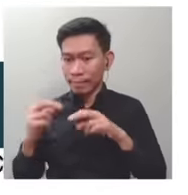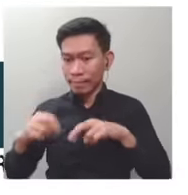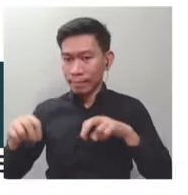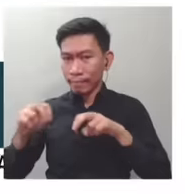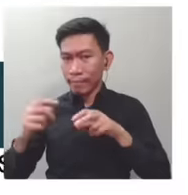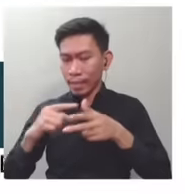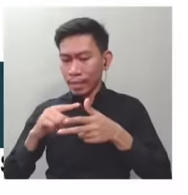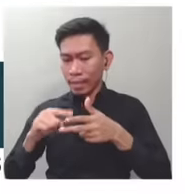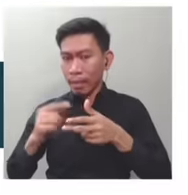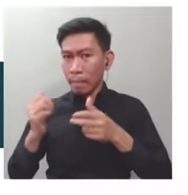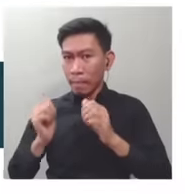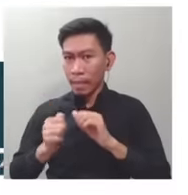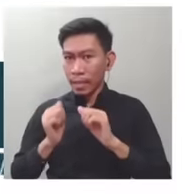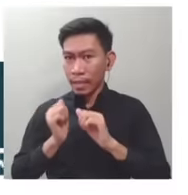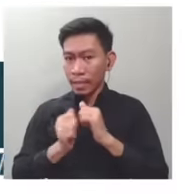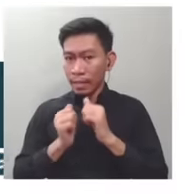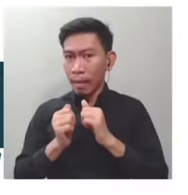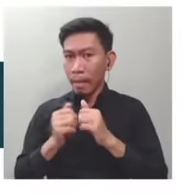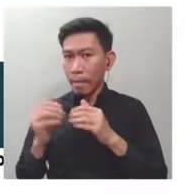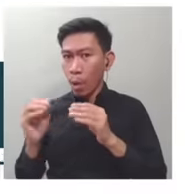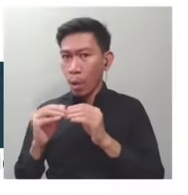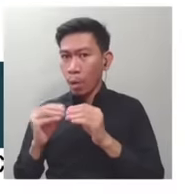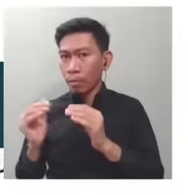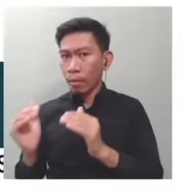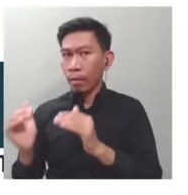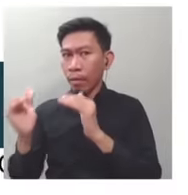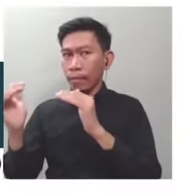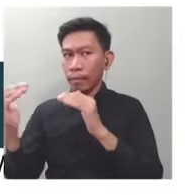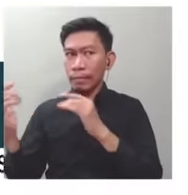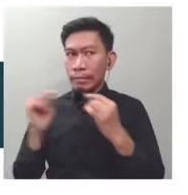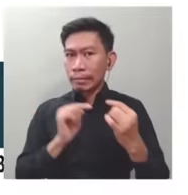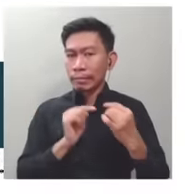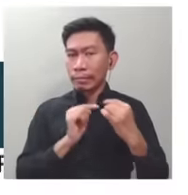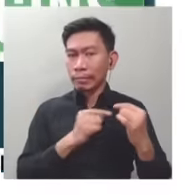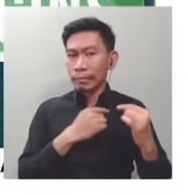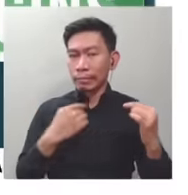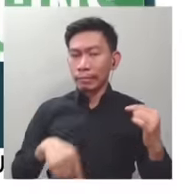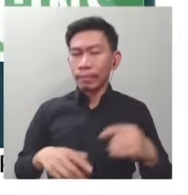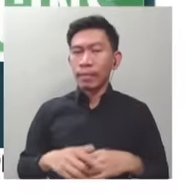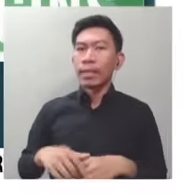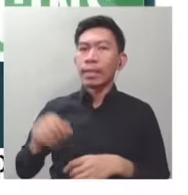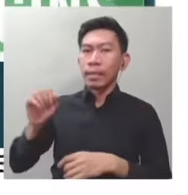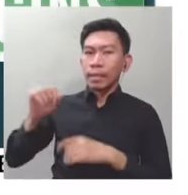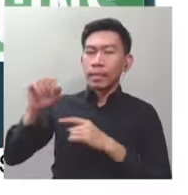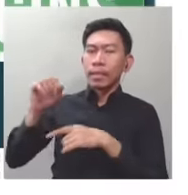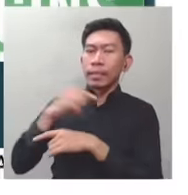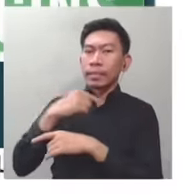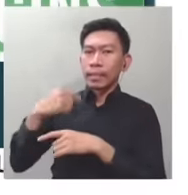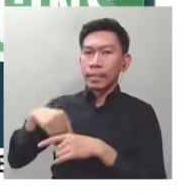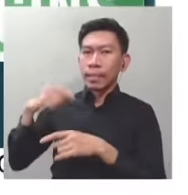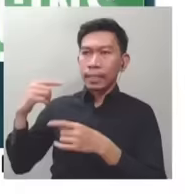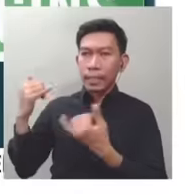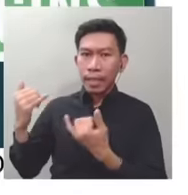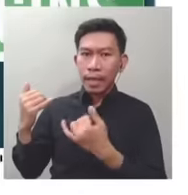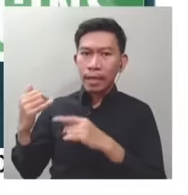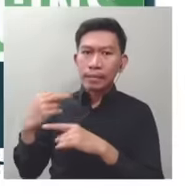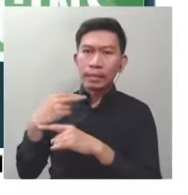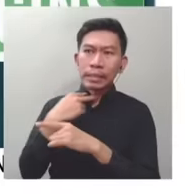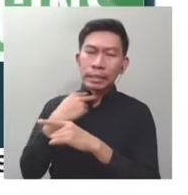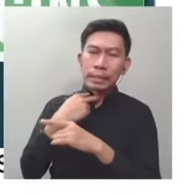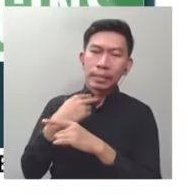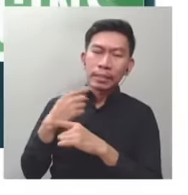tension between reality, China and the Philippines? Because where China puts us in a catch-22